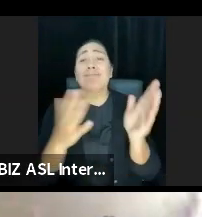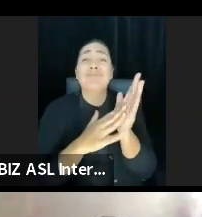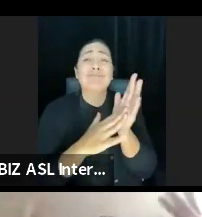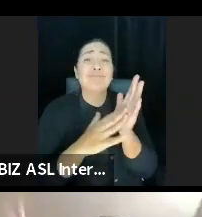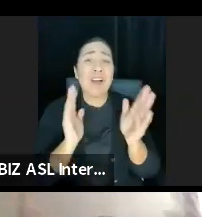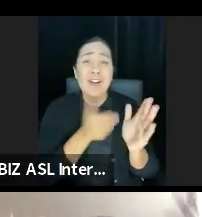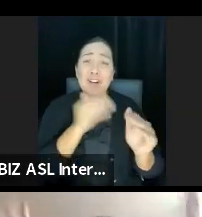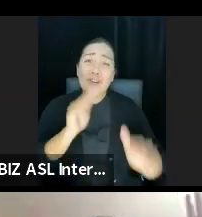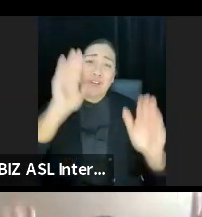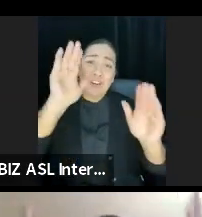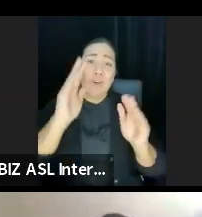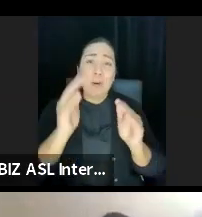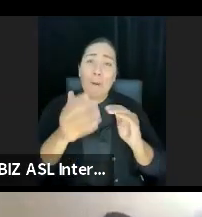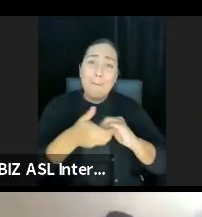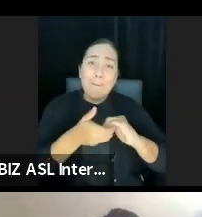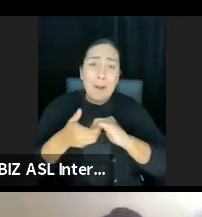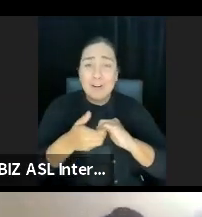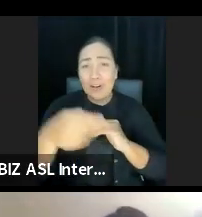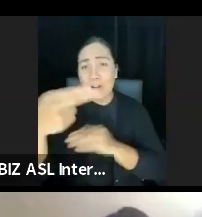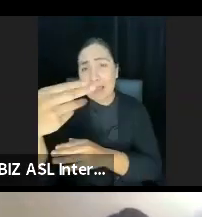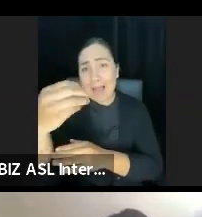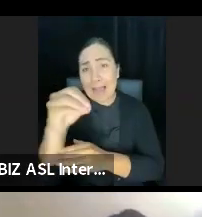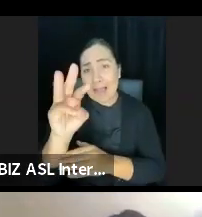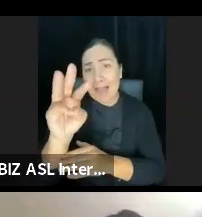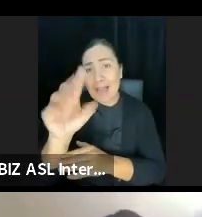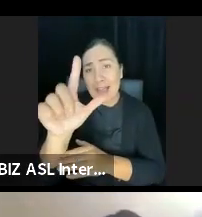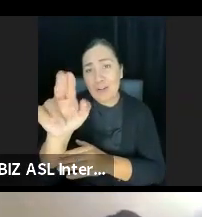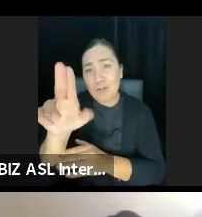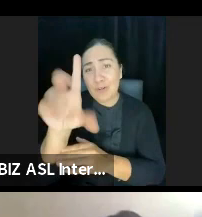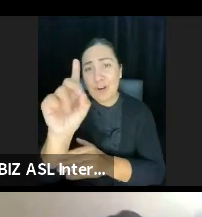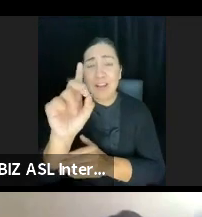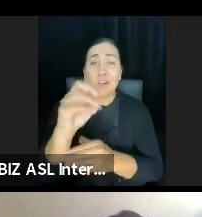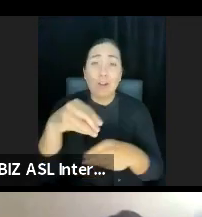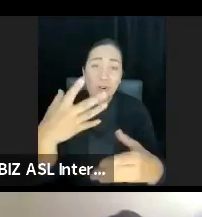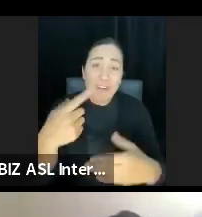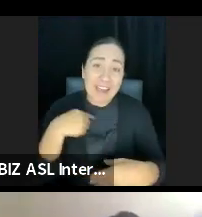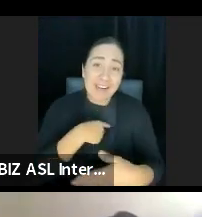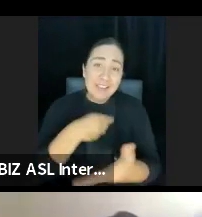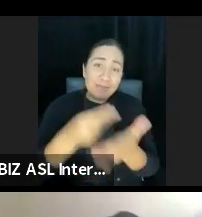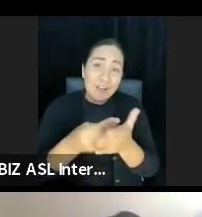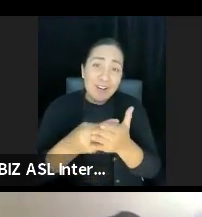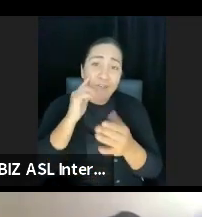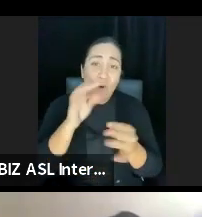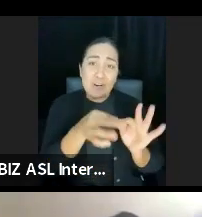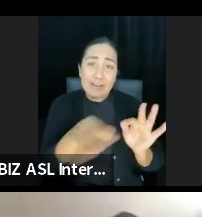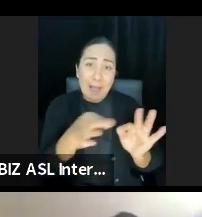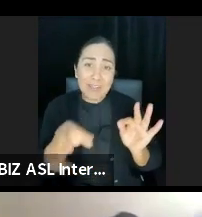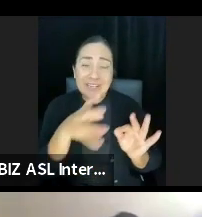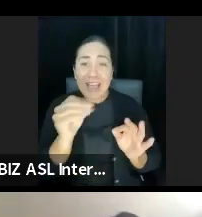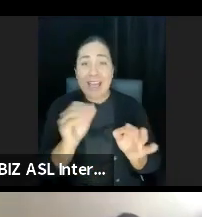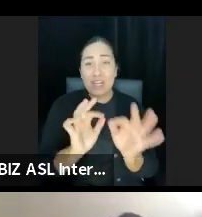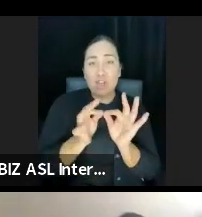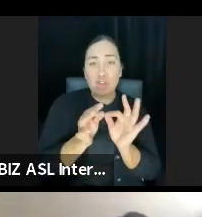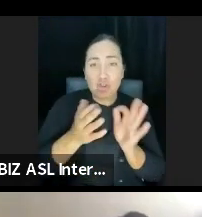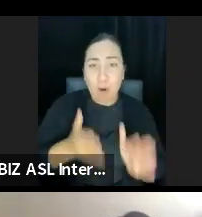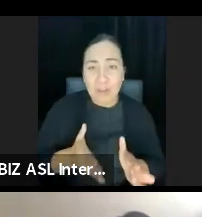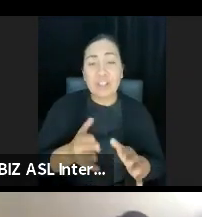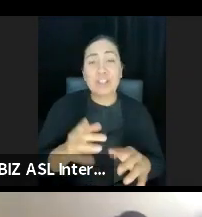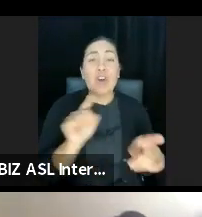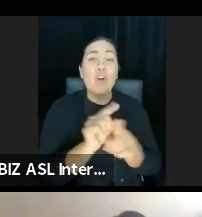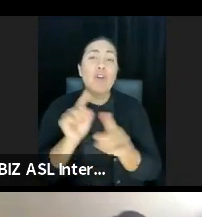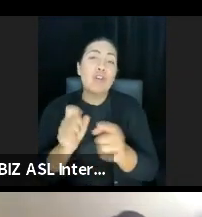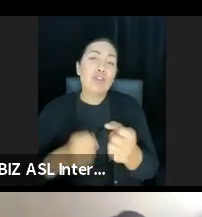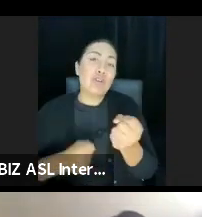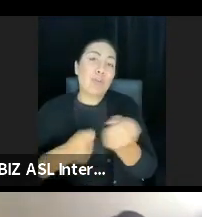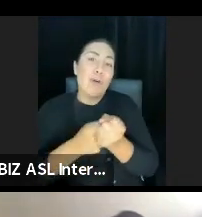They provided us with the platform and technology funds for the ASL interpreters and captioners, as well as some support for our panelists